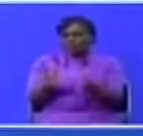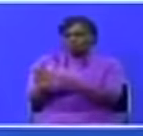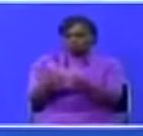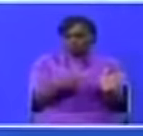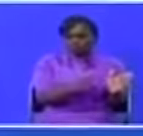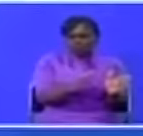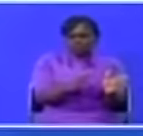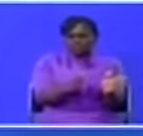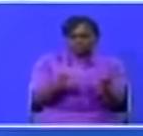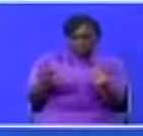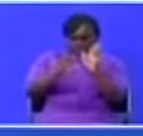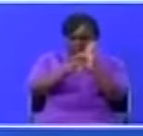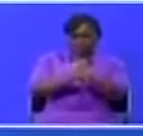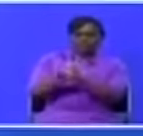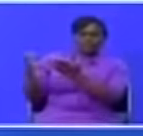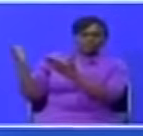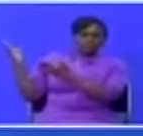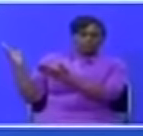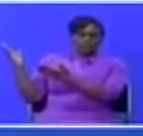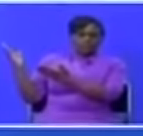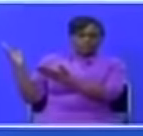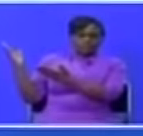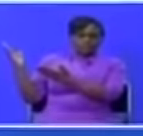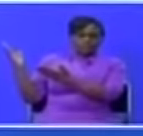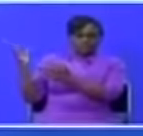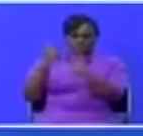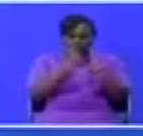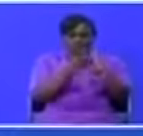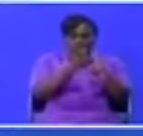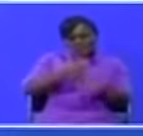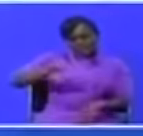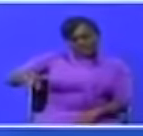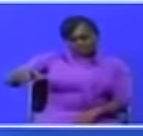income, like this seaweed farming in Kibuyuni, Kwale County,